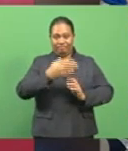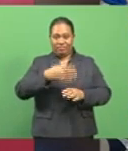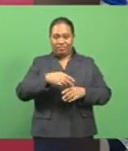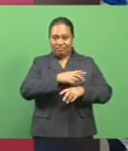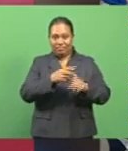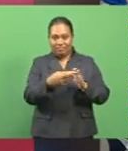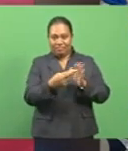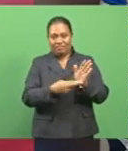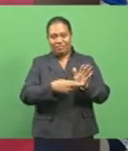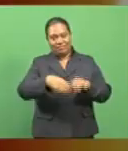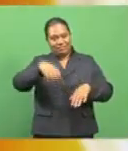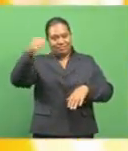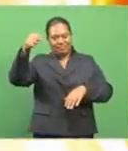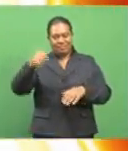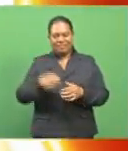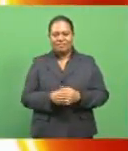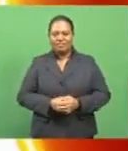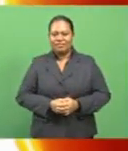have been lifted.